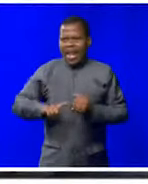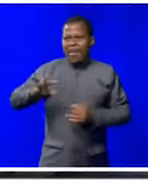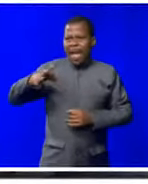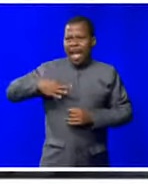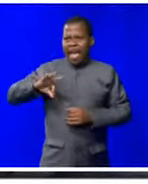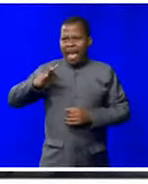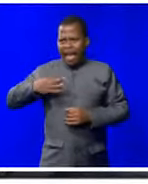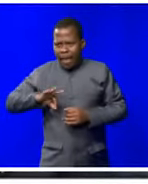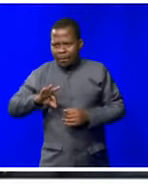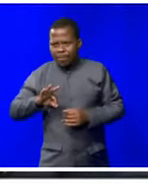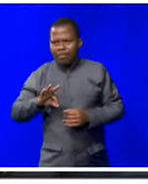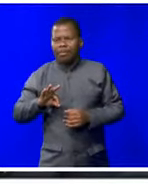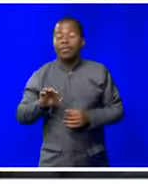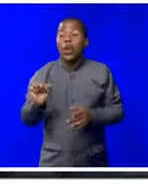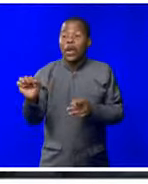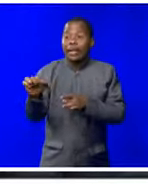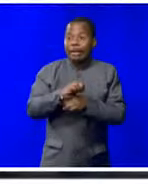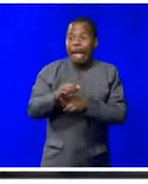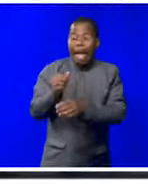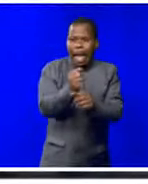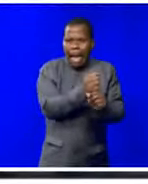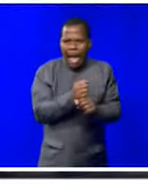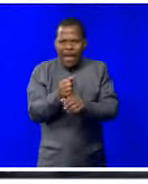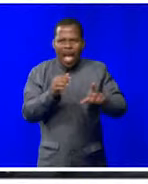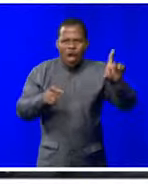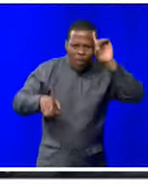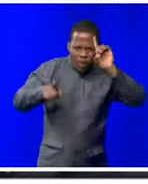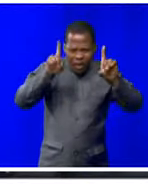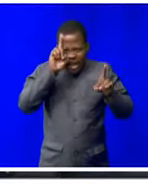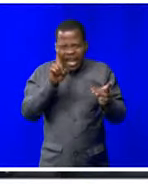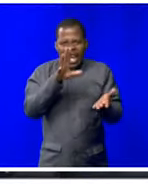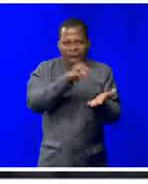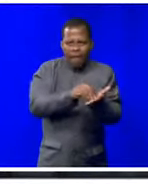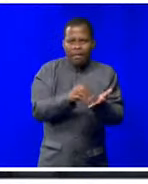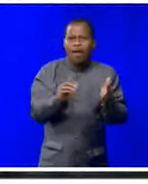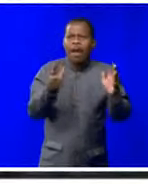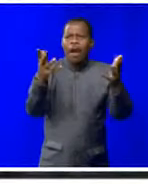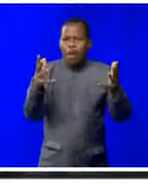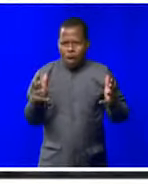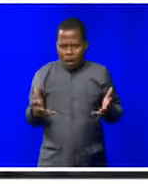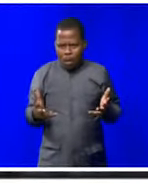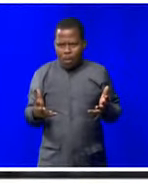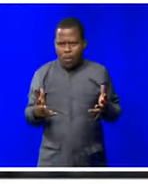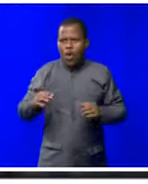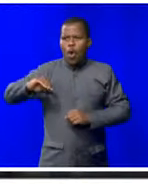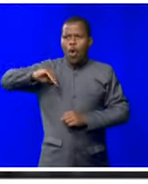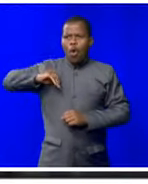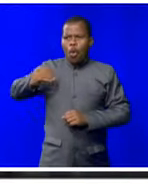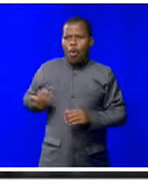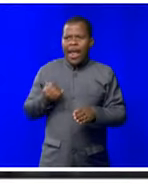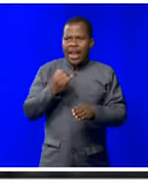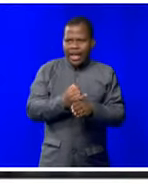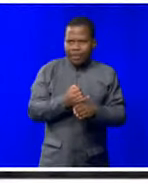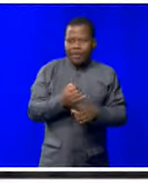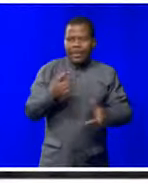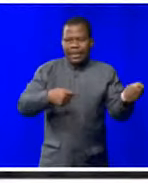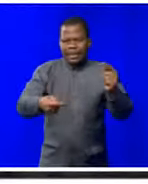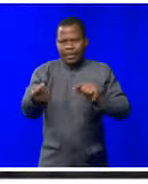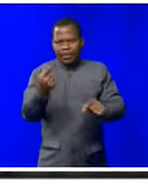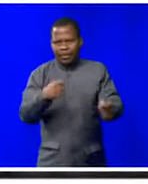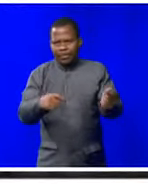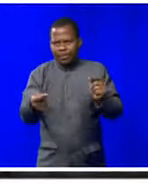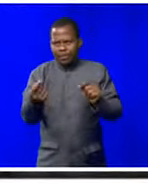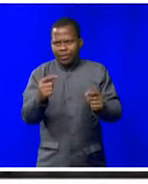trade support services workshop is organized under the theme Shine and Sell to the World. Women in Trade and Development founder and executive